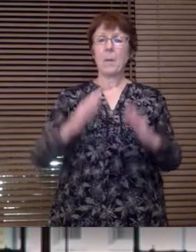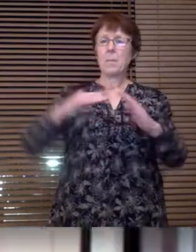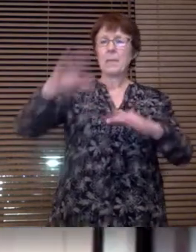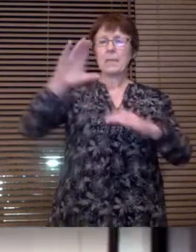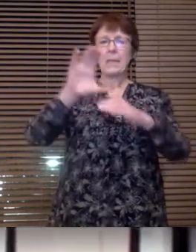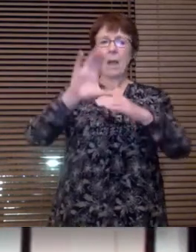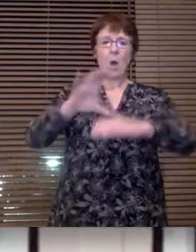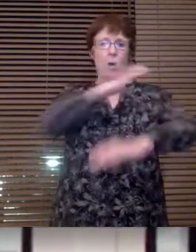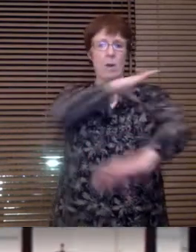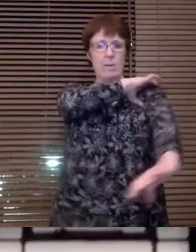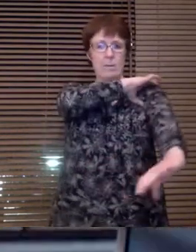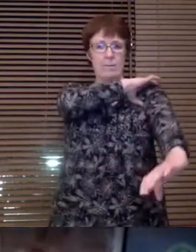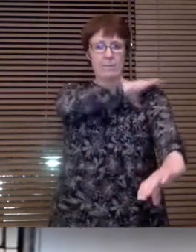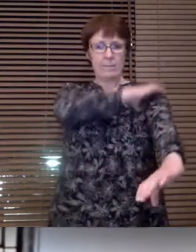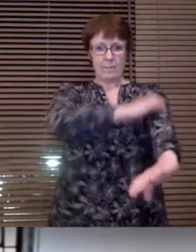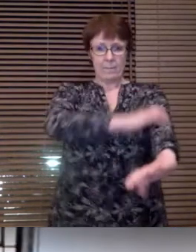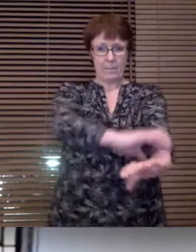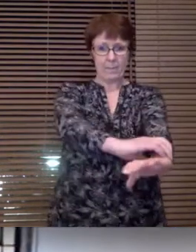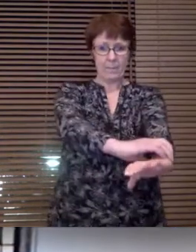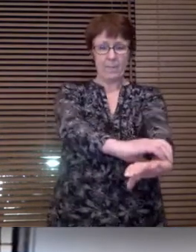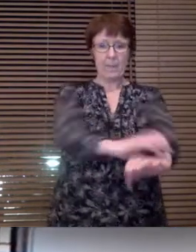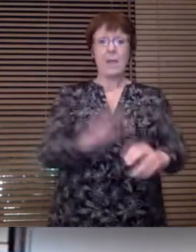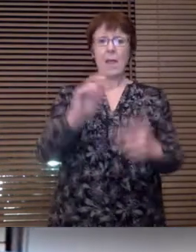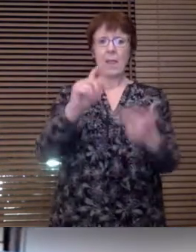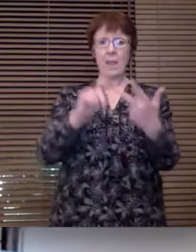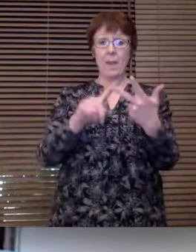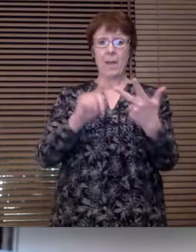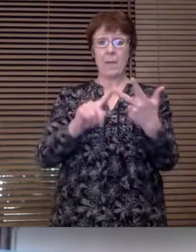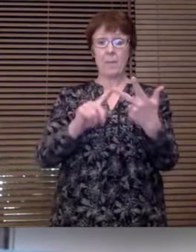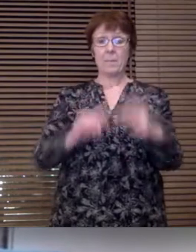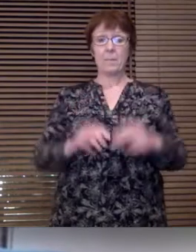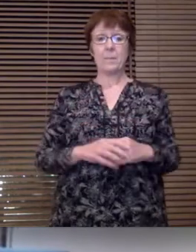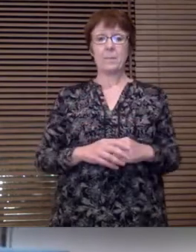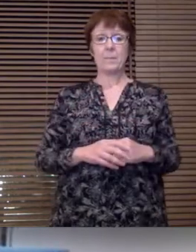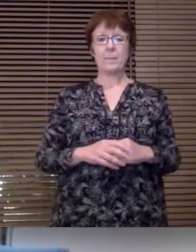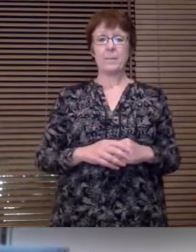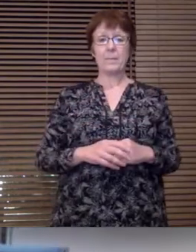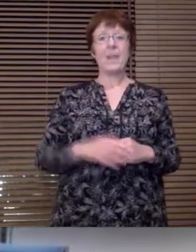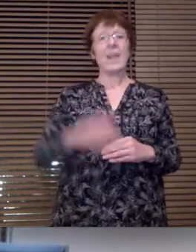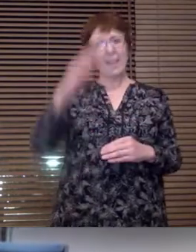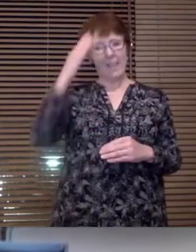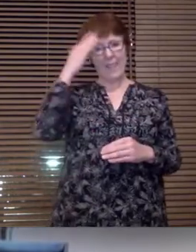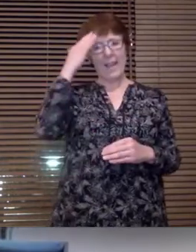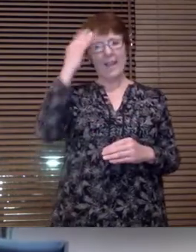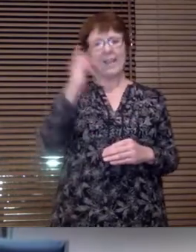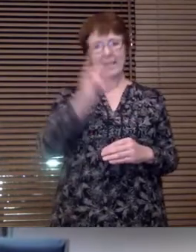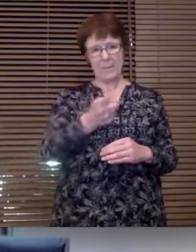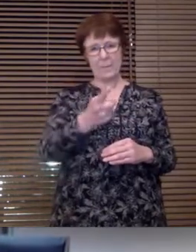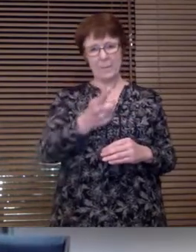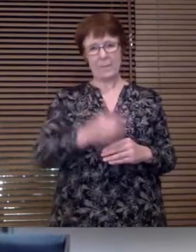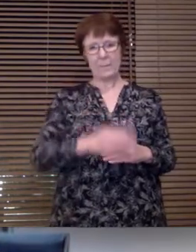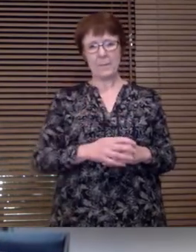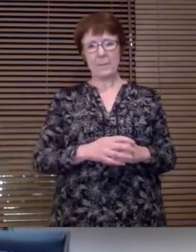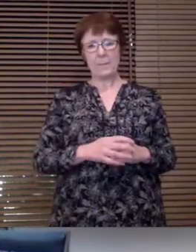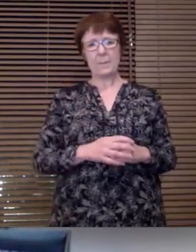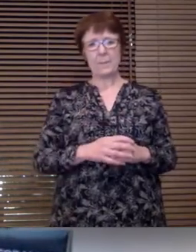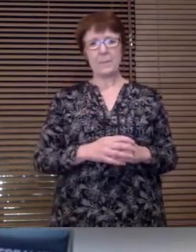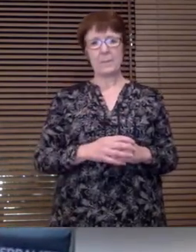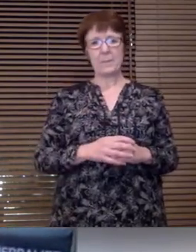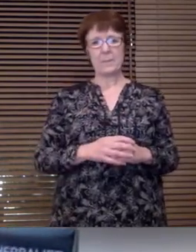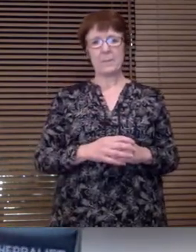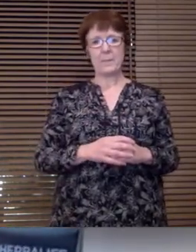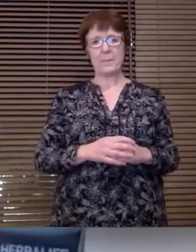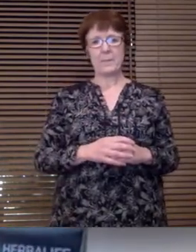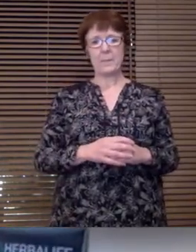shoulders. Next, very simple. We're just going to be doing the plank. I'm sure you've all done a plank before. Body straight, tight, squeezing